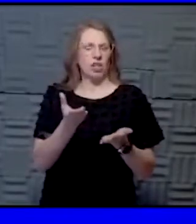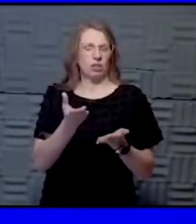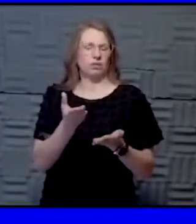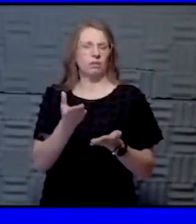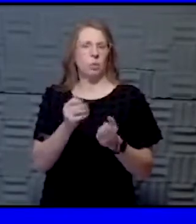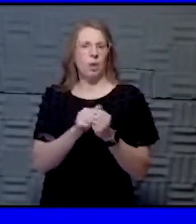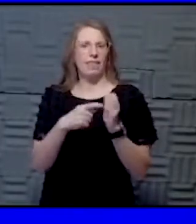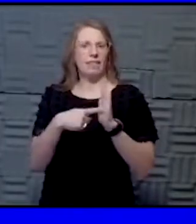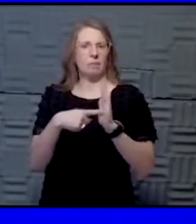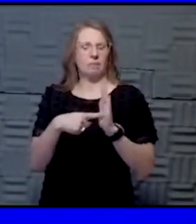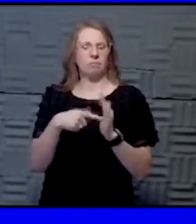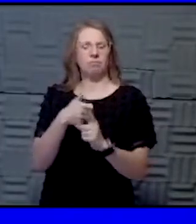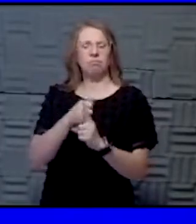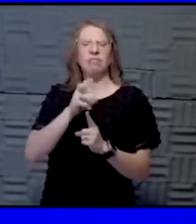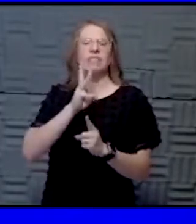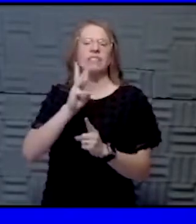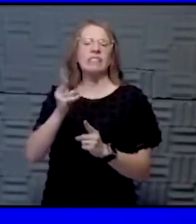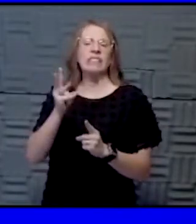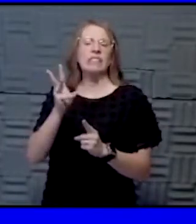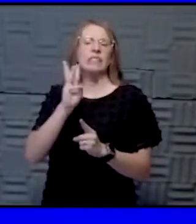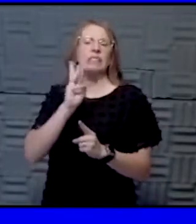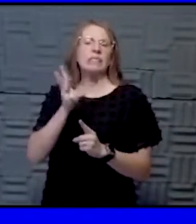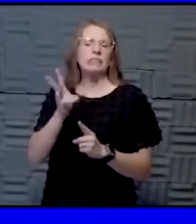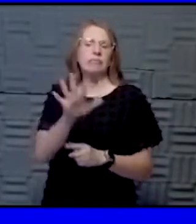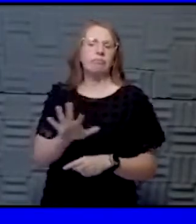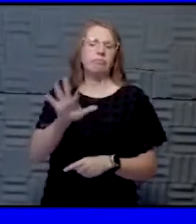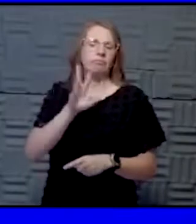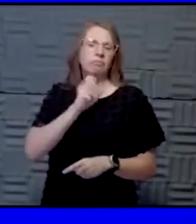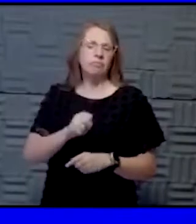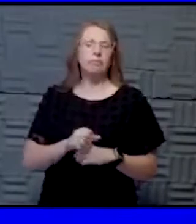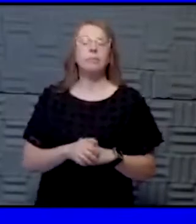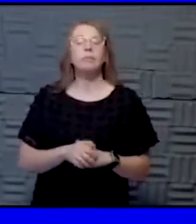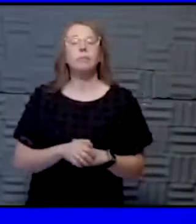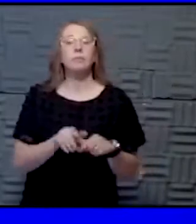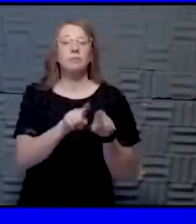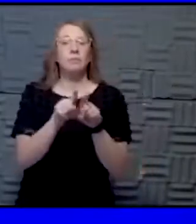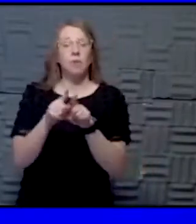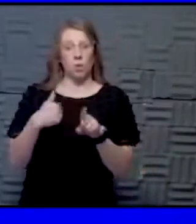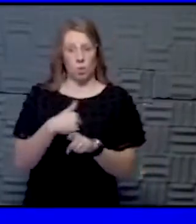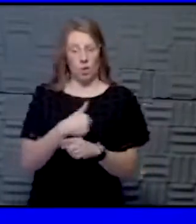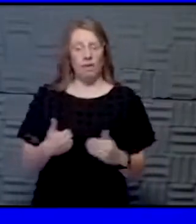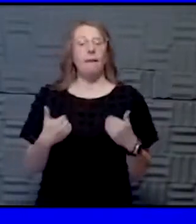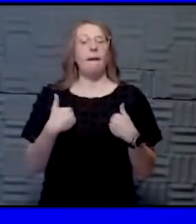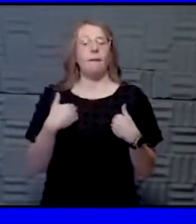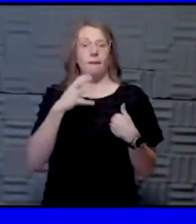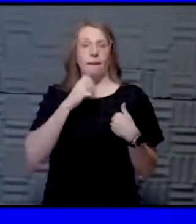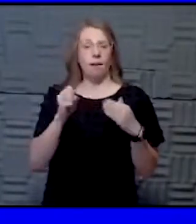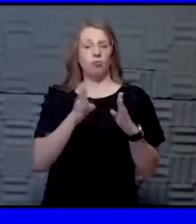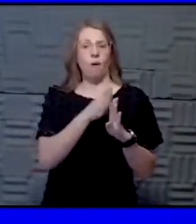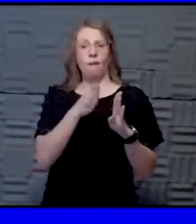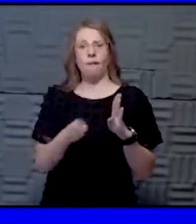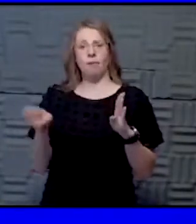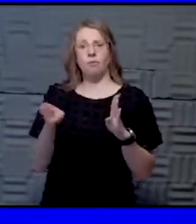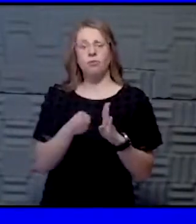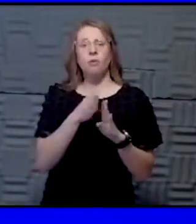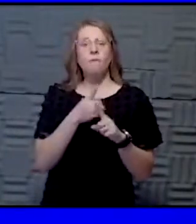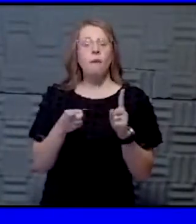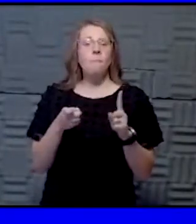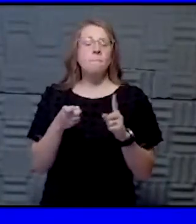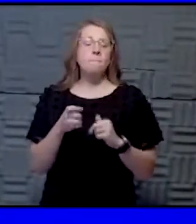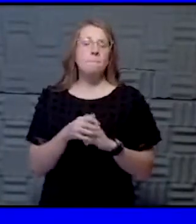patient in their 60s. In addition, we do have age ranges